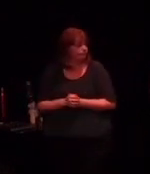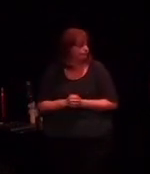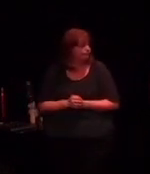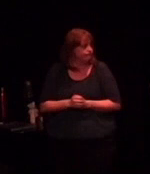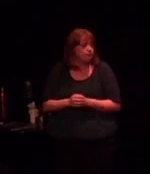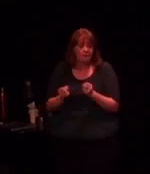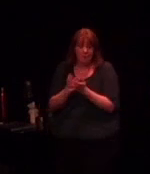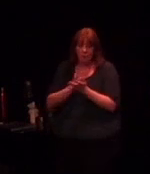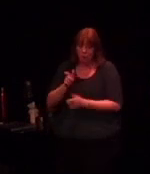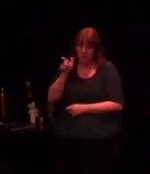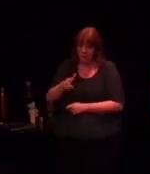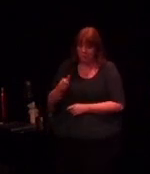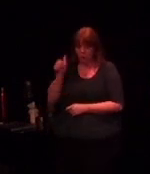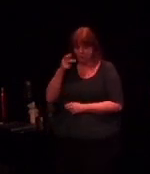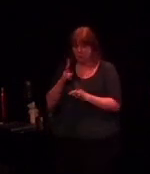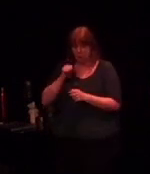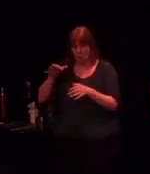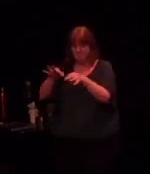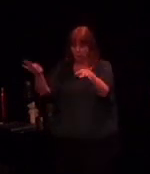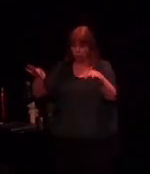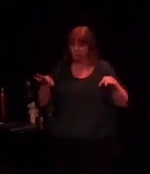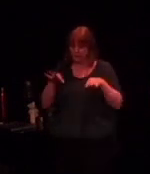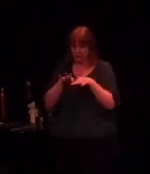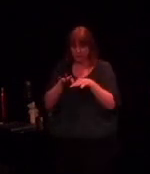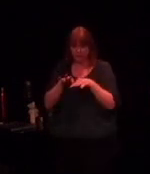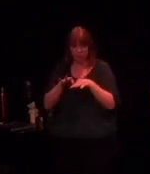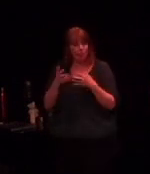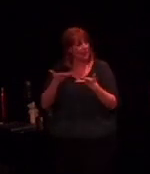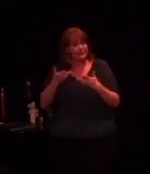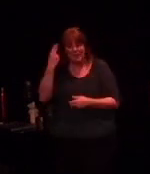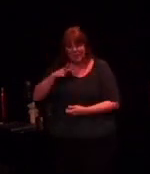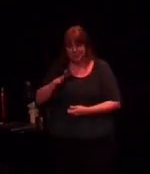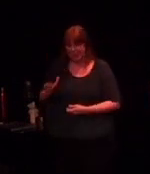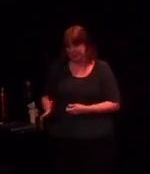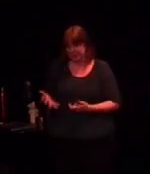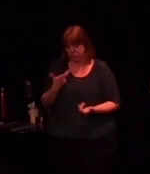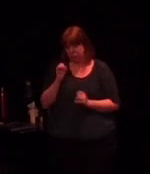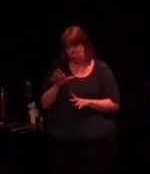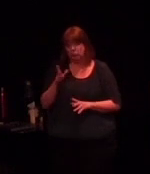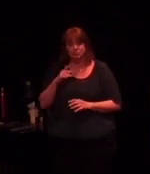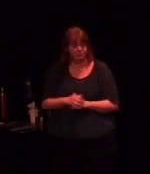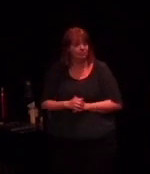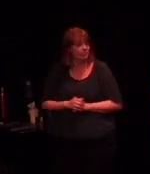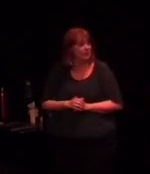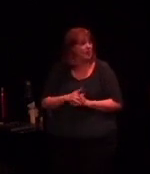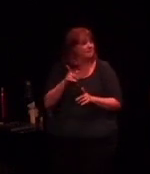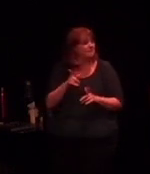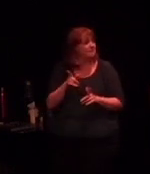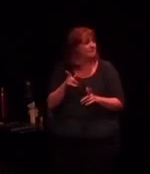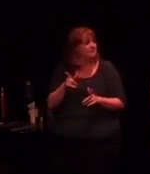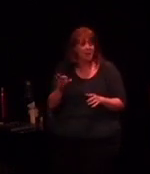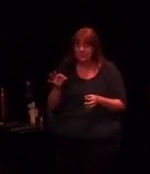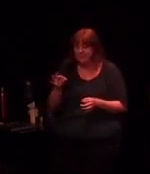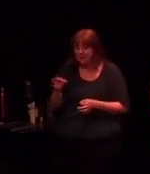That's making sure they know their boundaries. Sometimes I told you my sign name was this, but sometimes I get teased